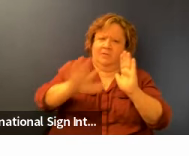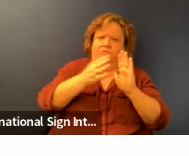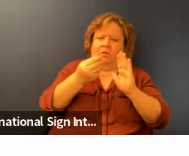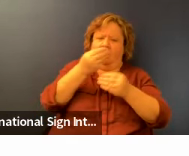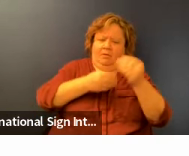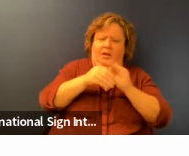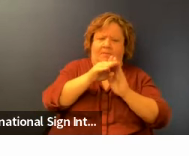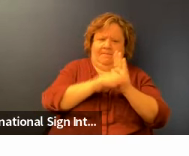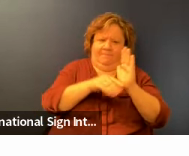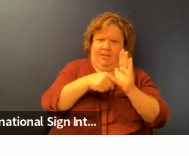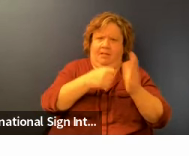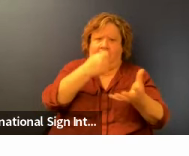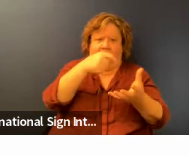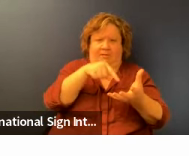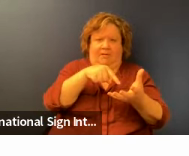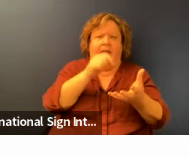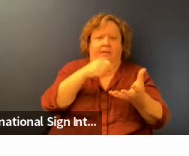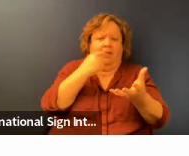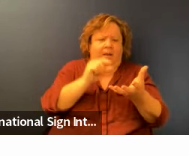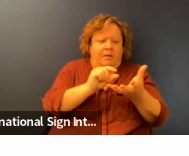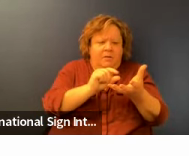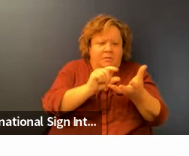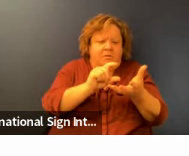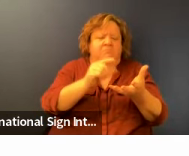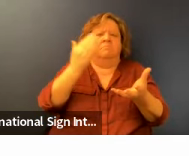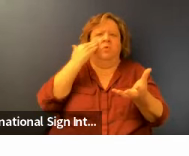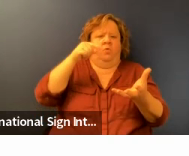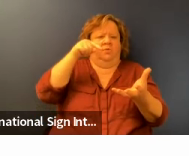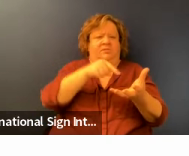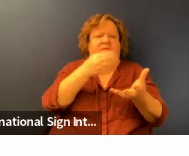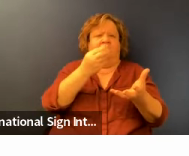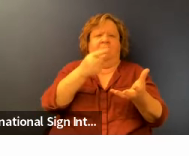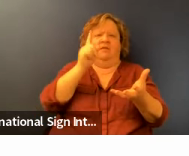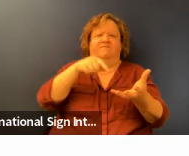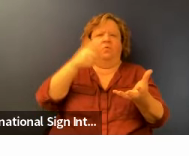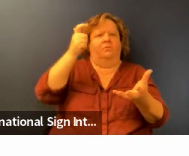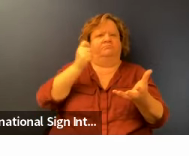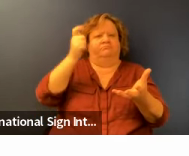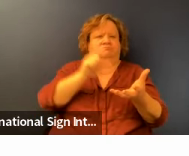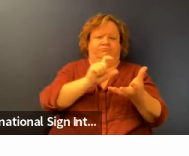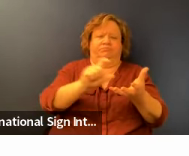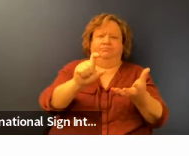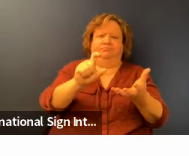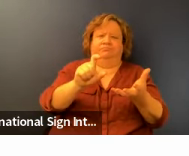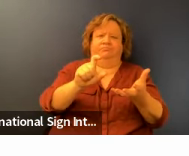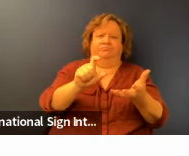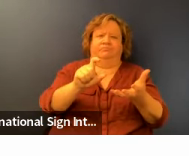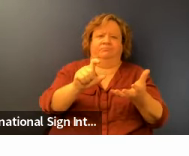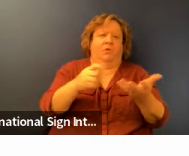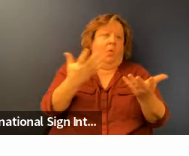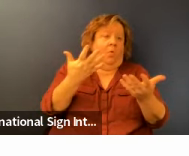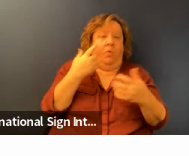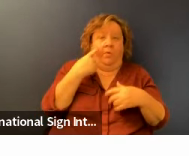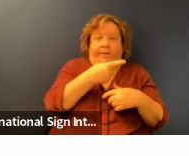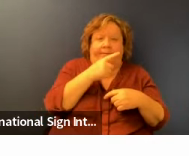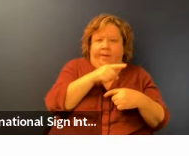unique needs of workers who are living with disability, and set aside a definite percentage of